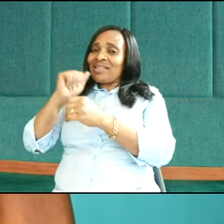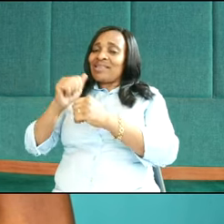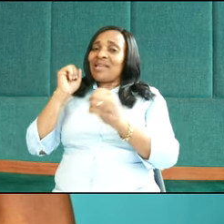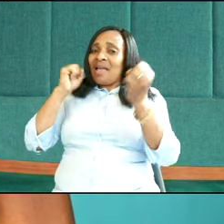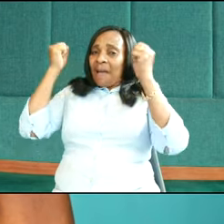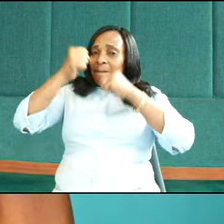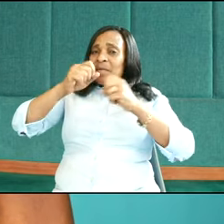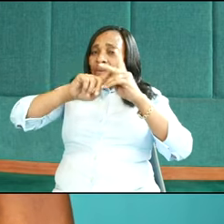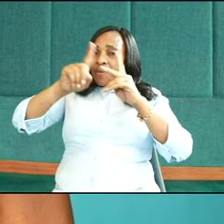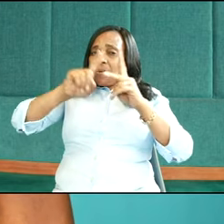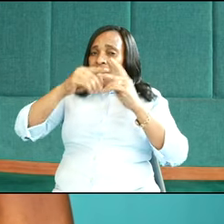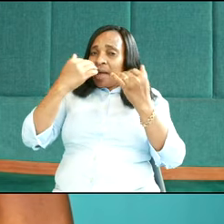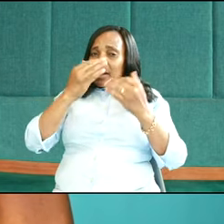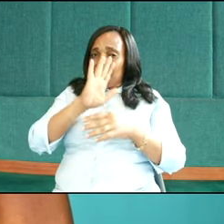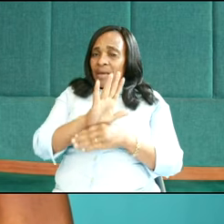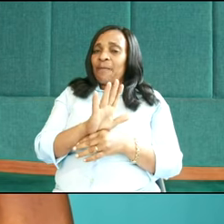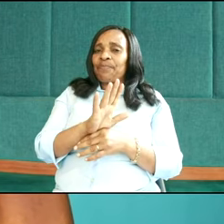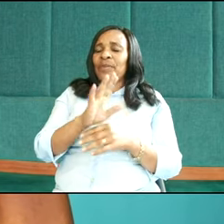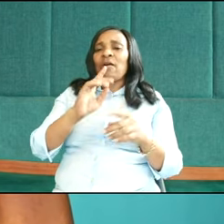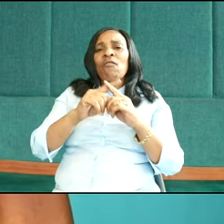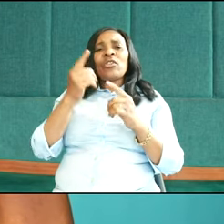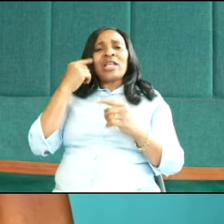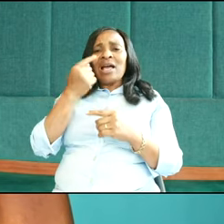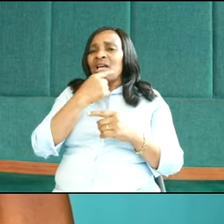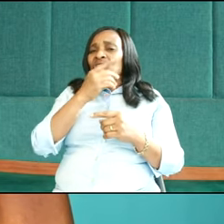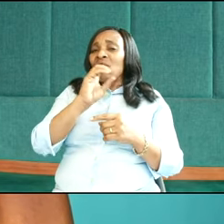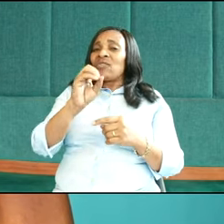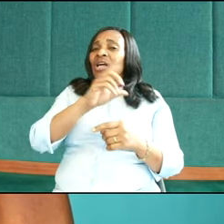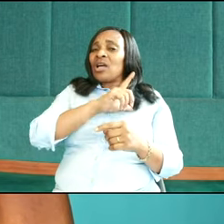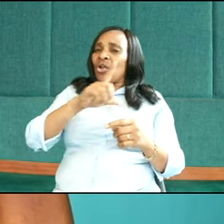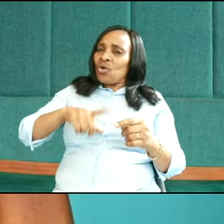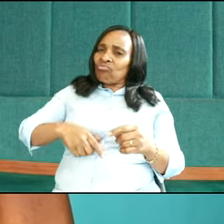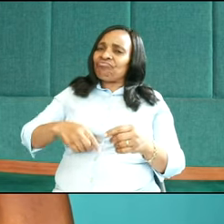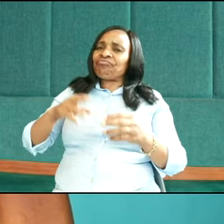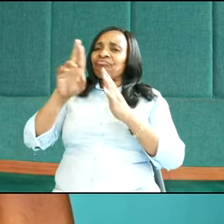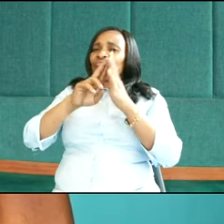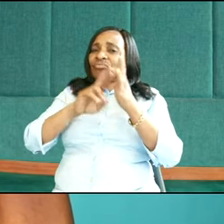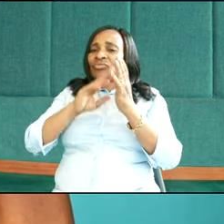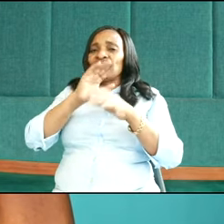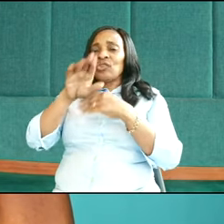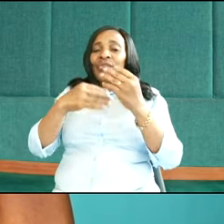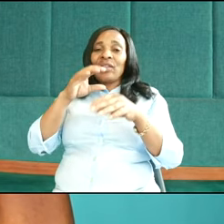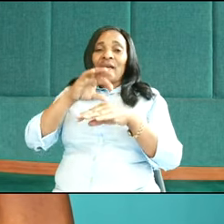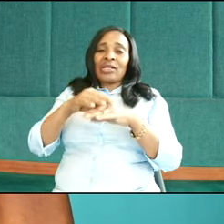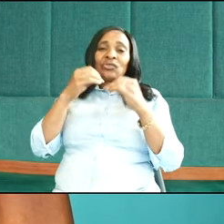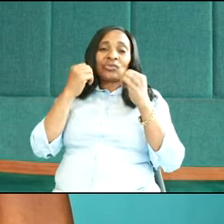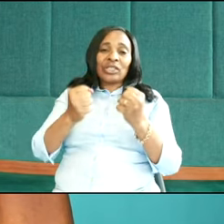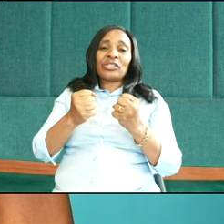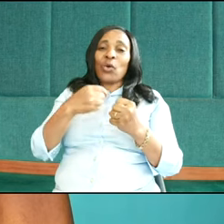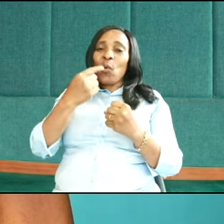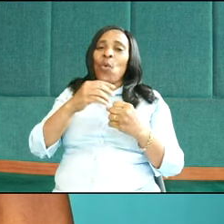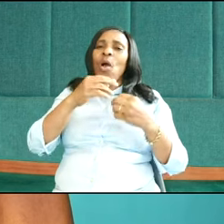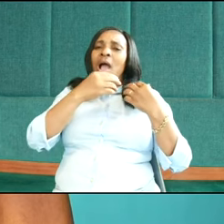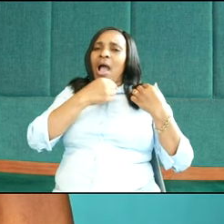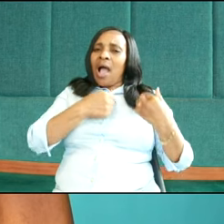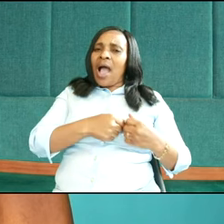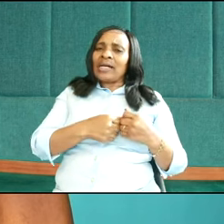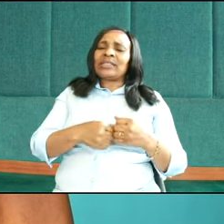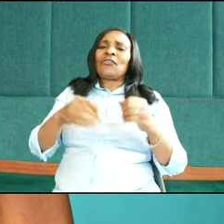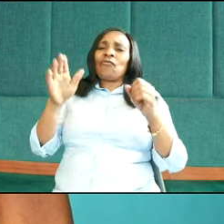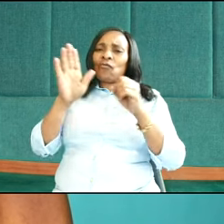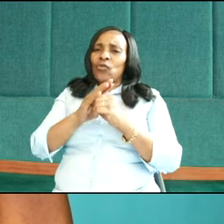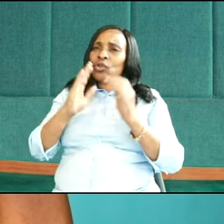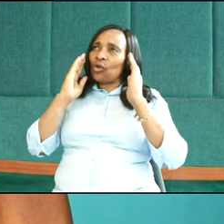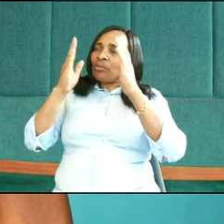has escaped from your hand. For the eyes of the Lord range throughout the earth to strengthen those whose hearts are fully committed to